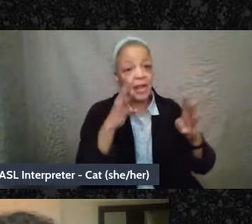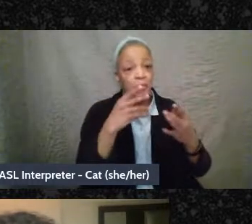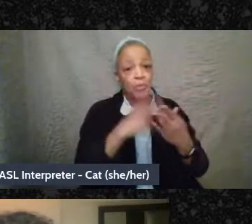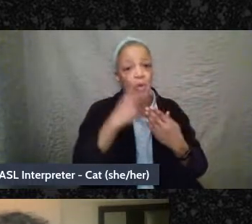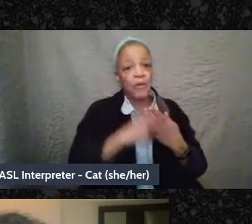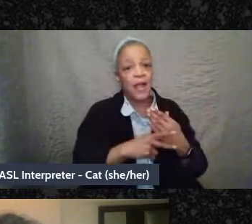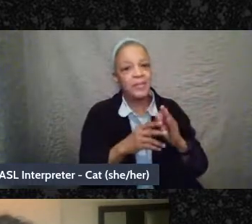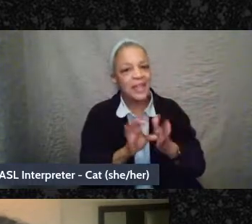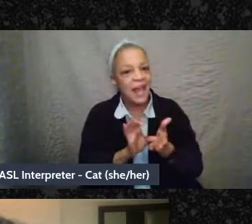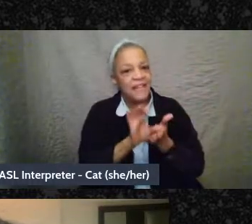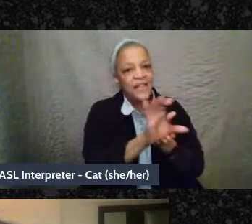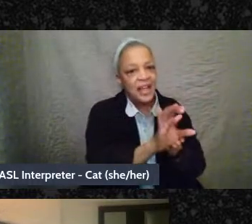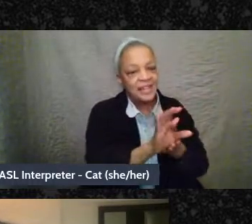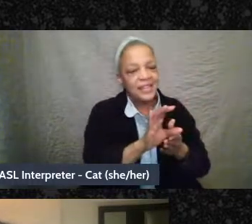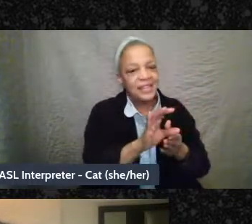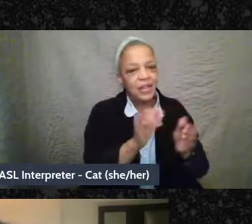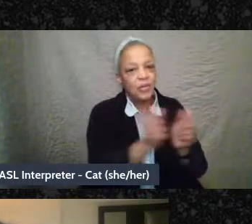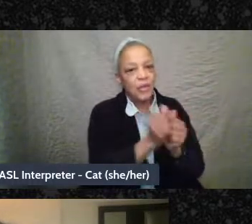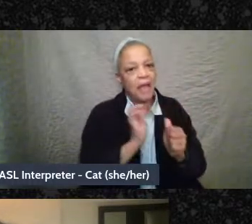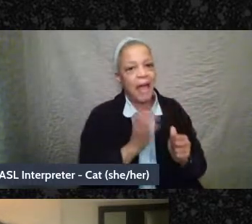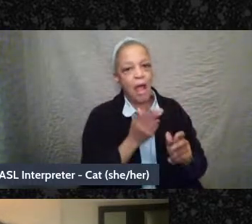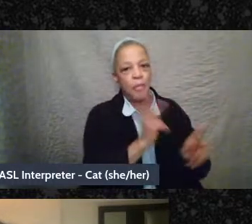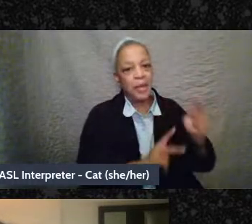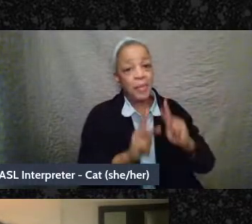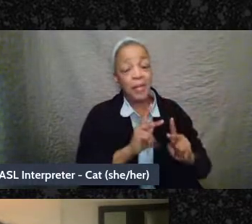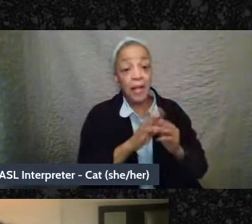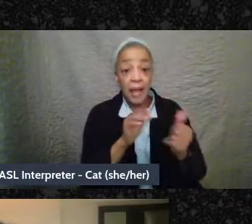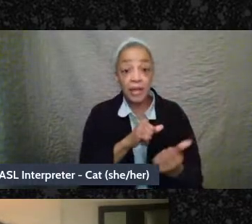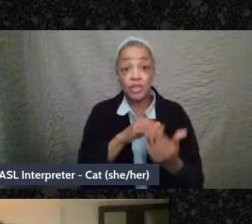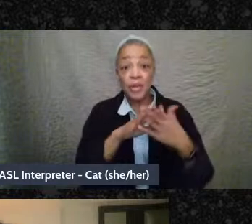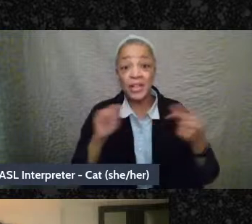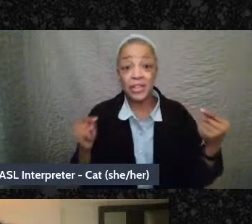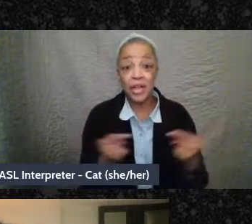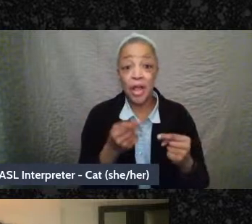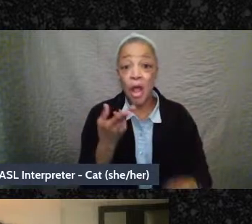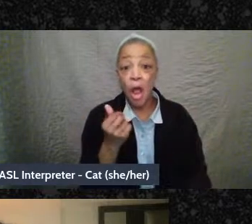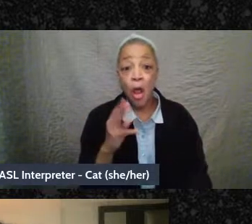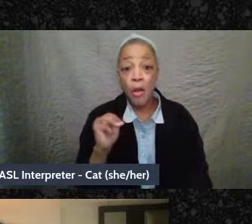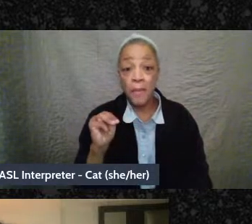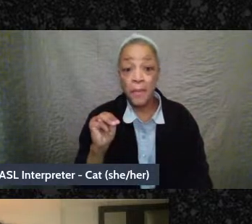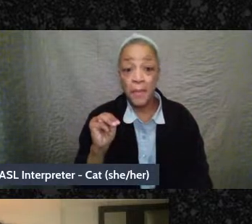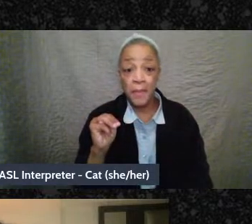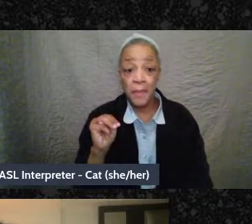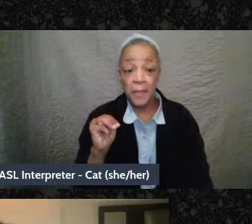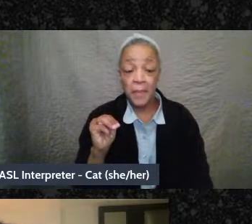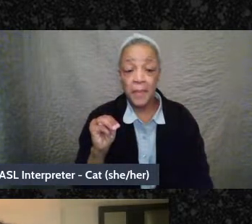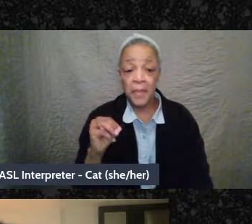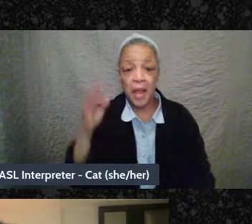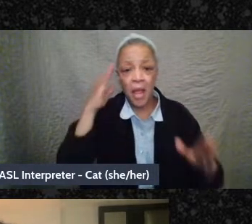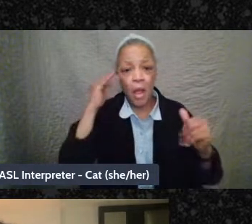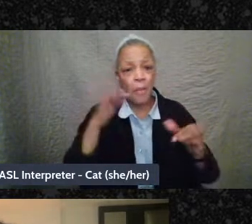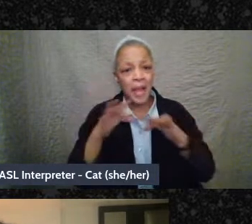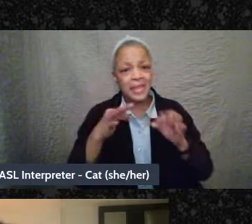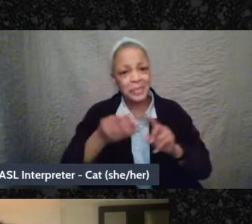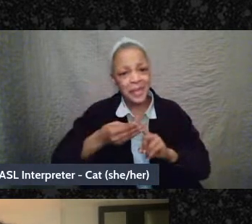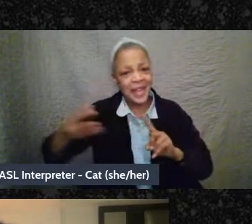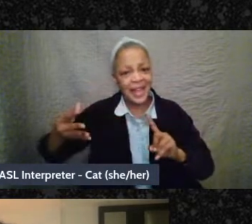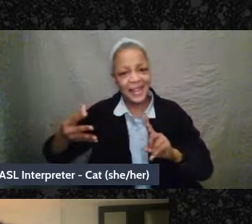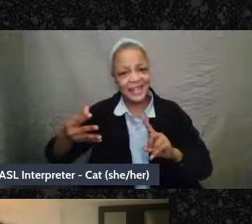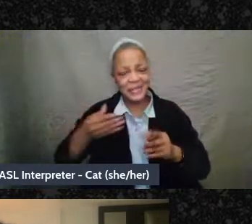our people and that actually address harm. So I hope I explained a bit of it.